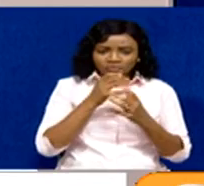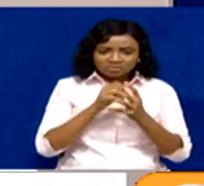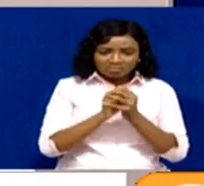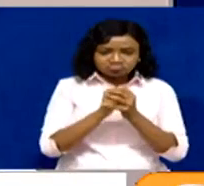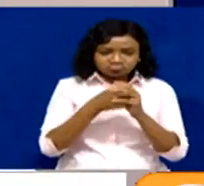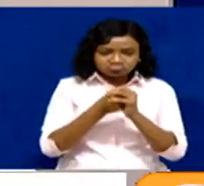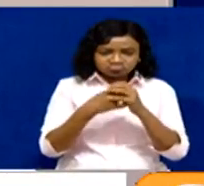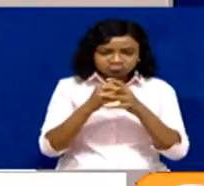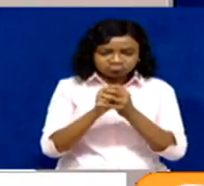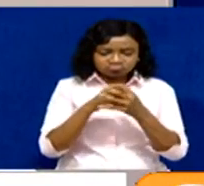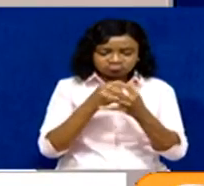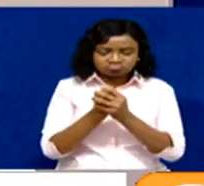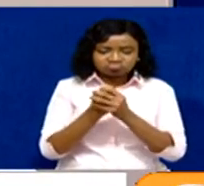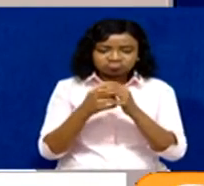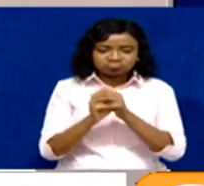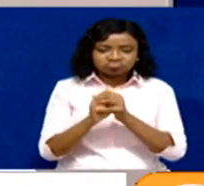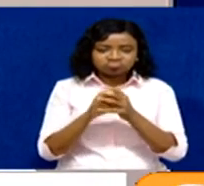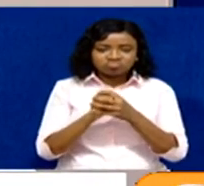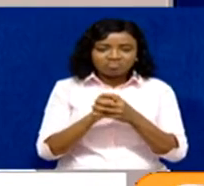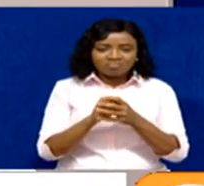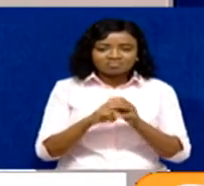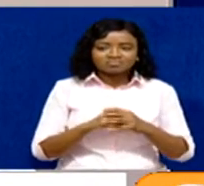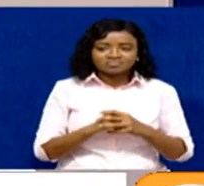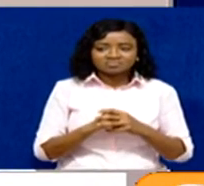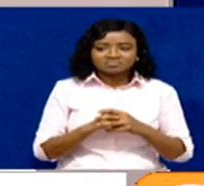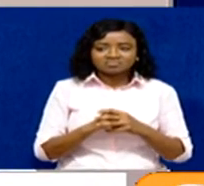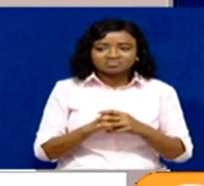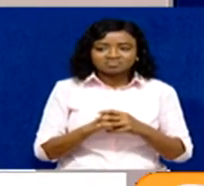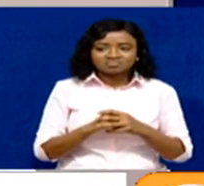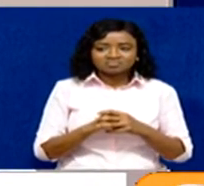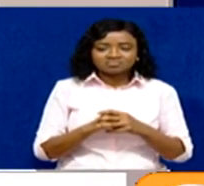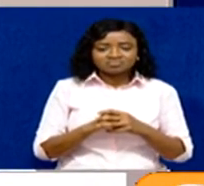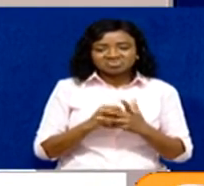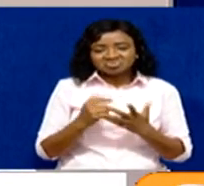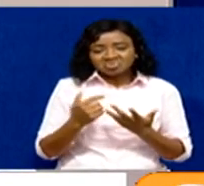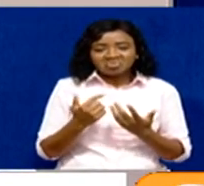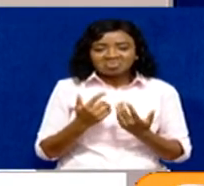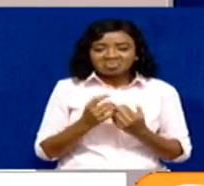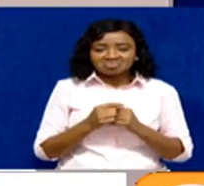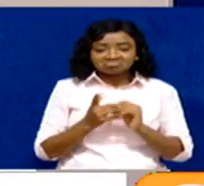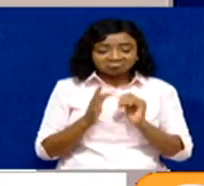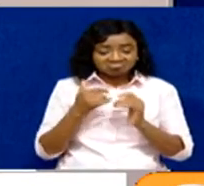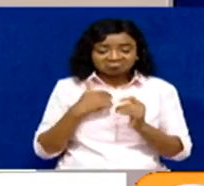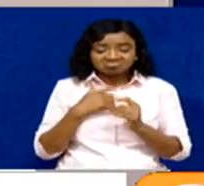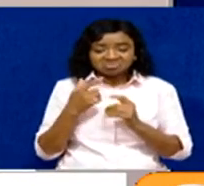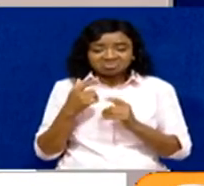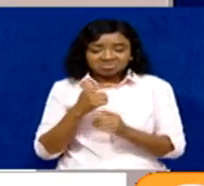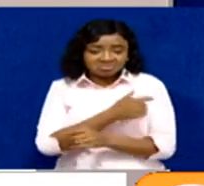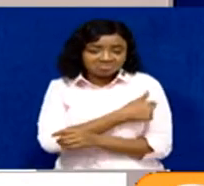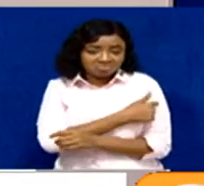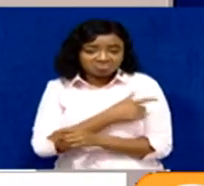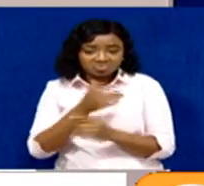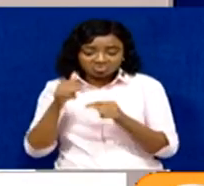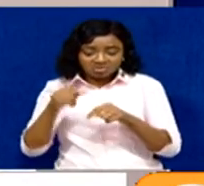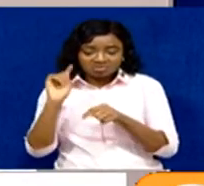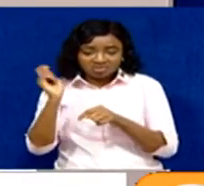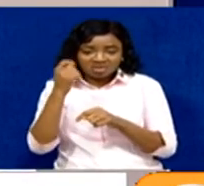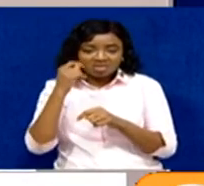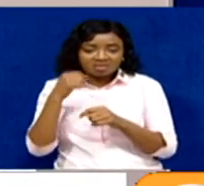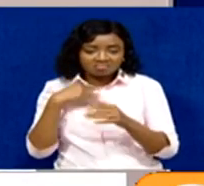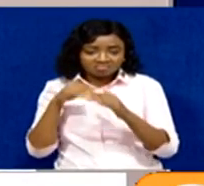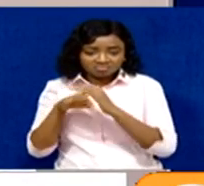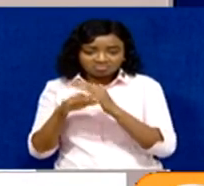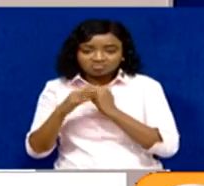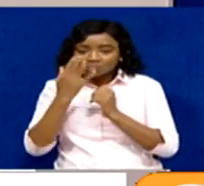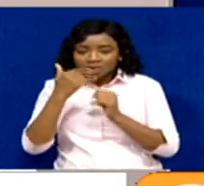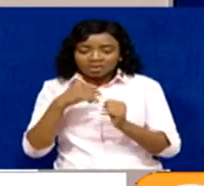And so I have, you know, confidence in my doctors, our doctors, and some other times, of course,